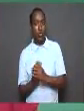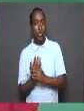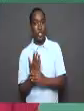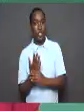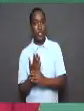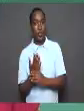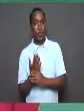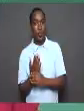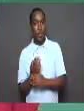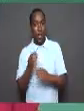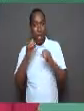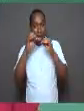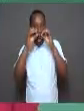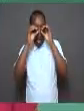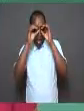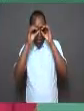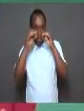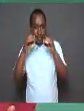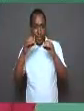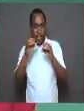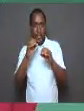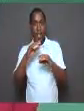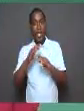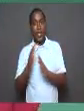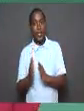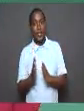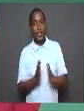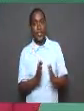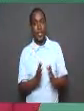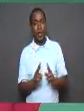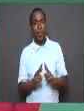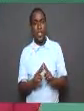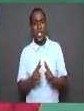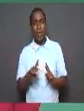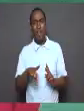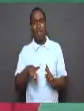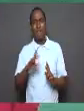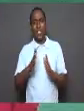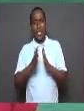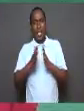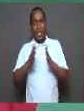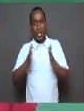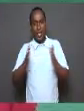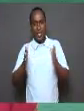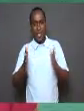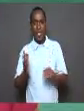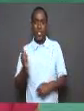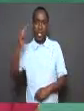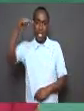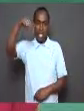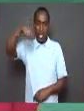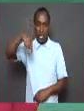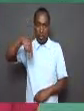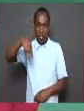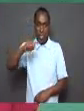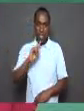the eyepiece lens. It is highly magnified, upside down,